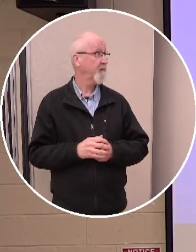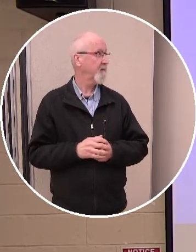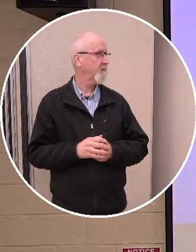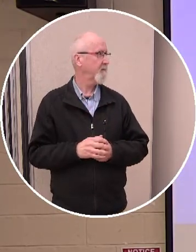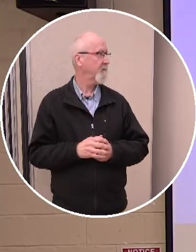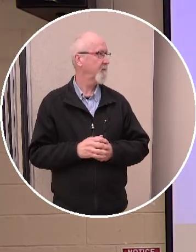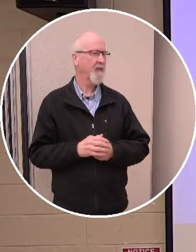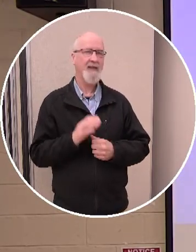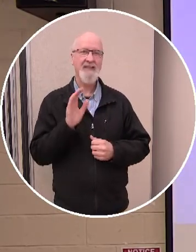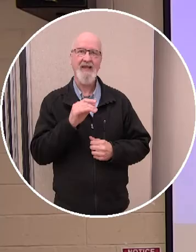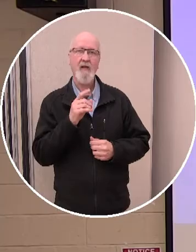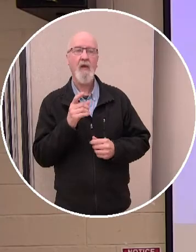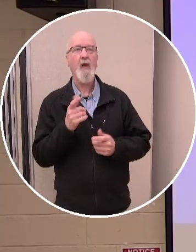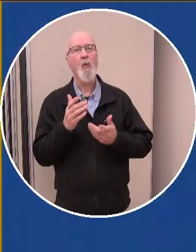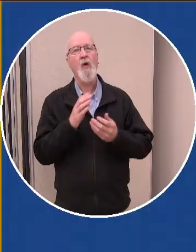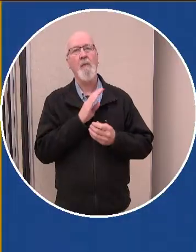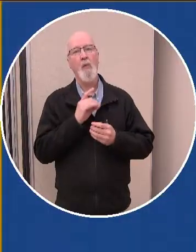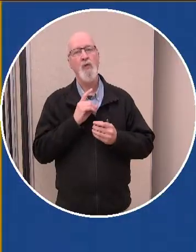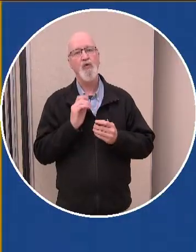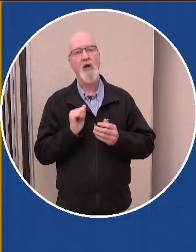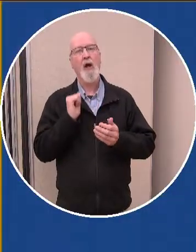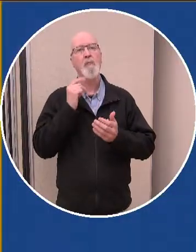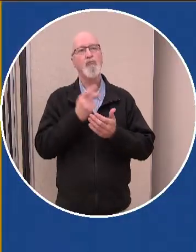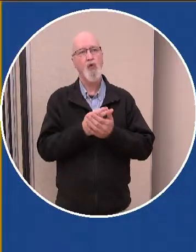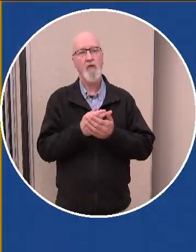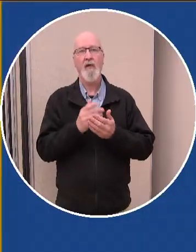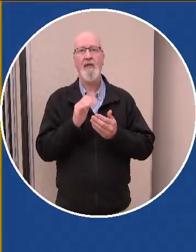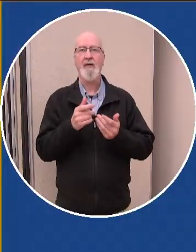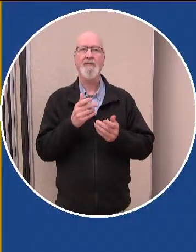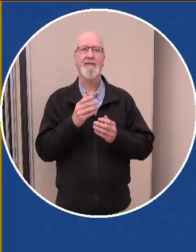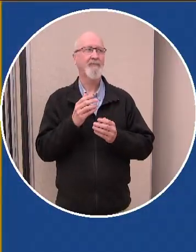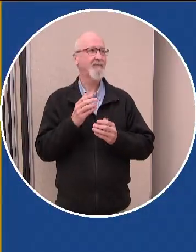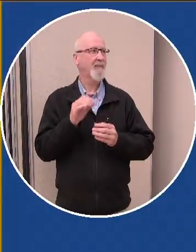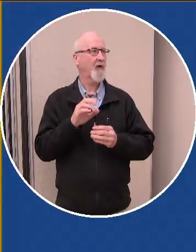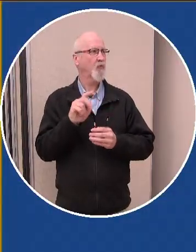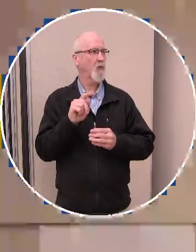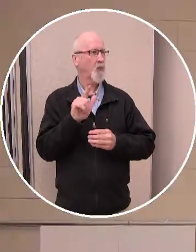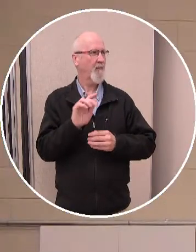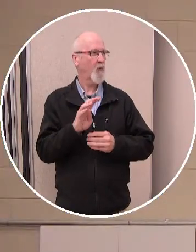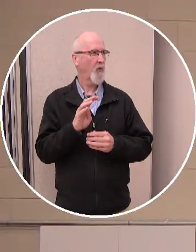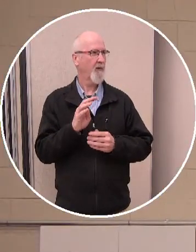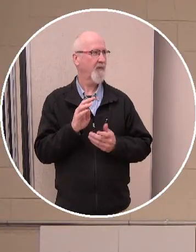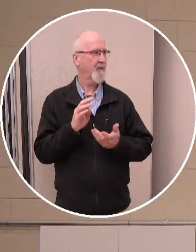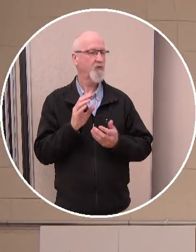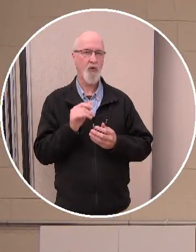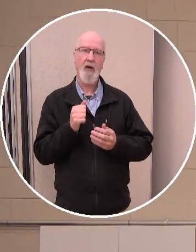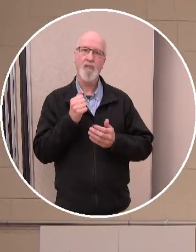That the board approve the executive committee report of October 24th, 2019 as presented. I so move.